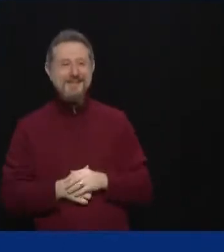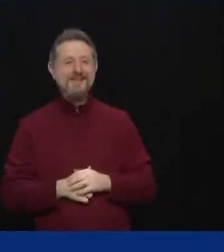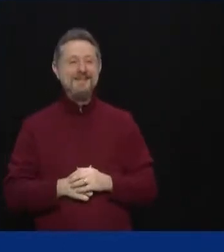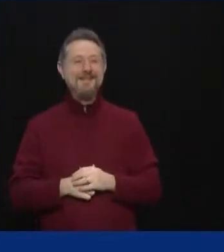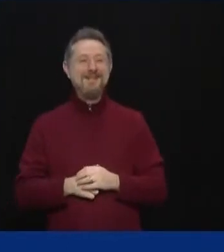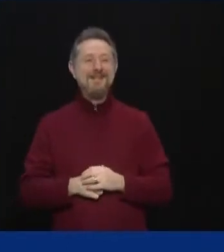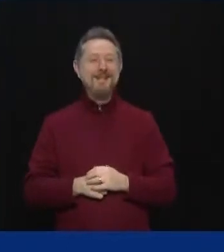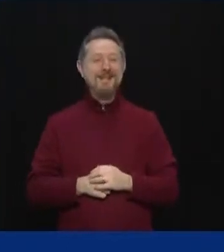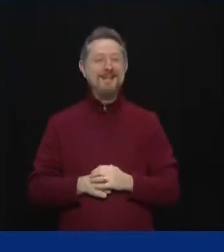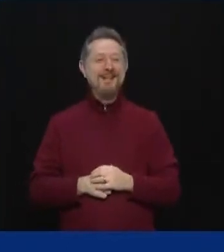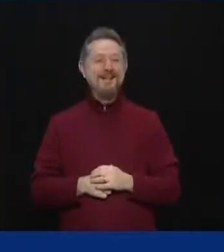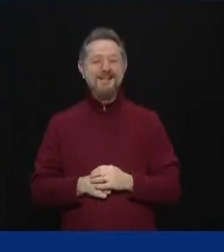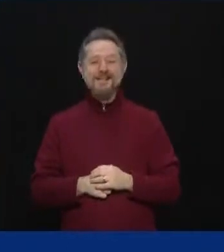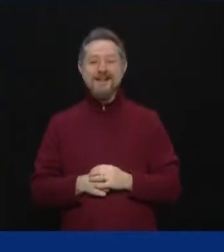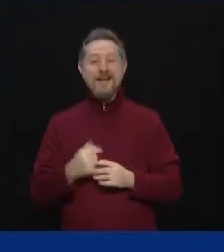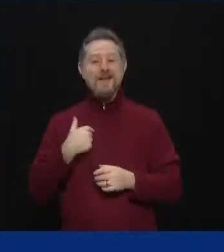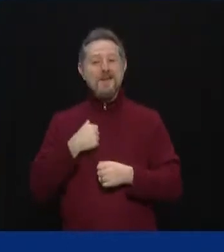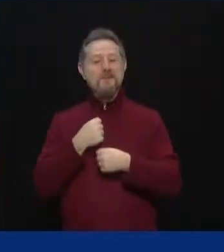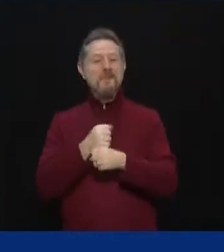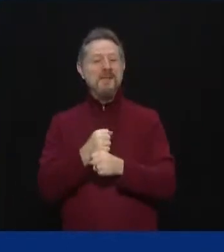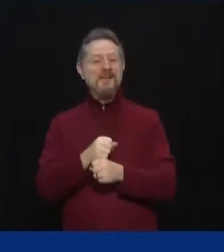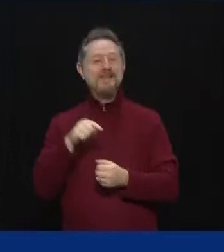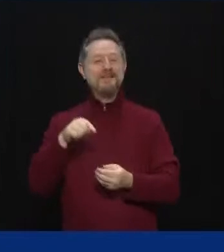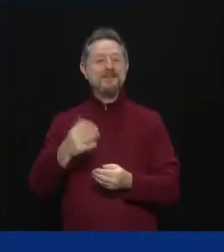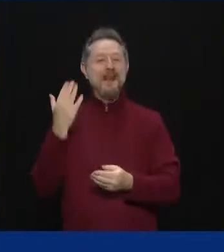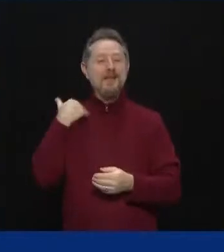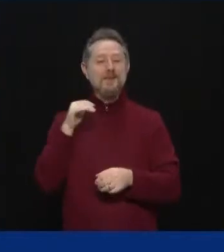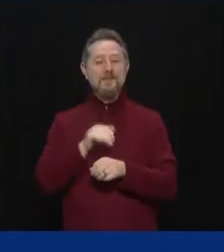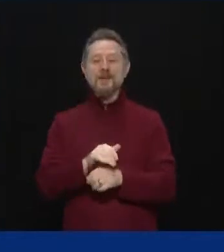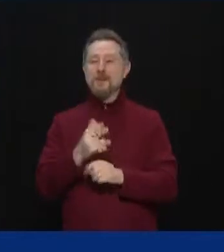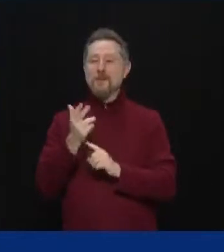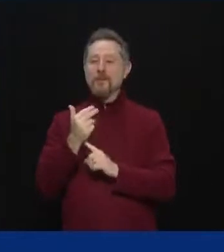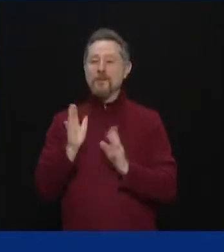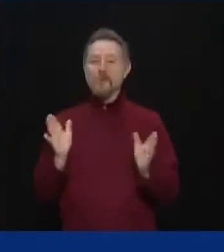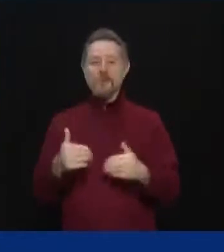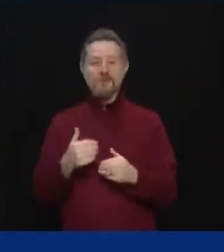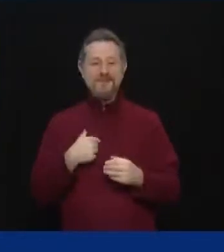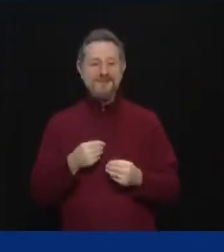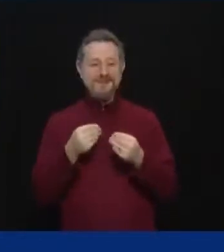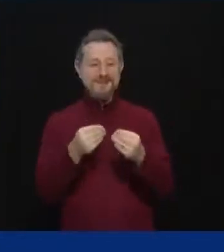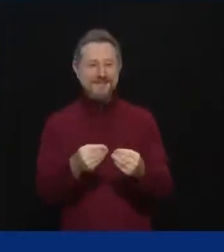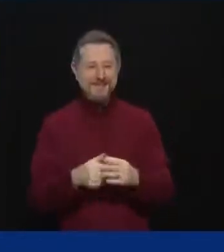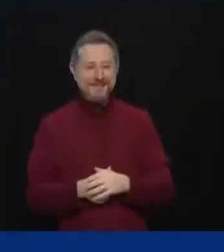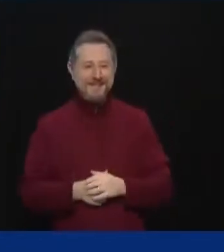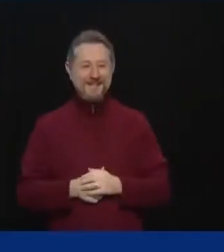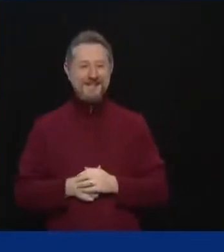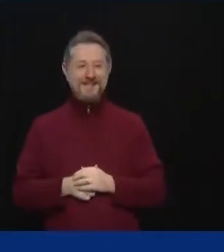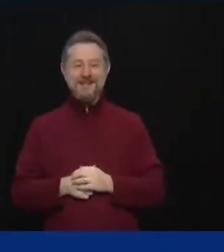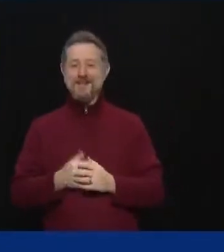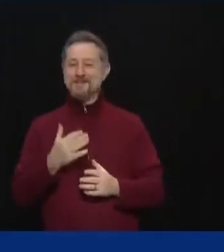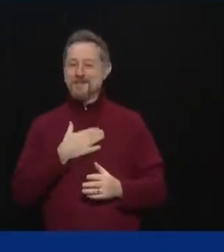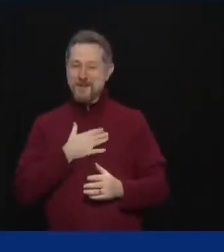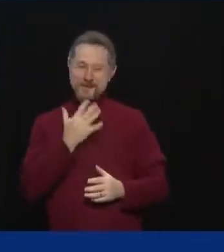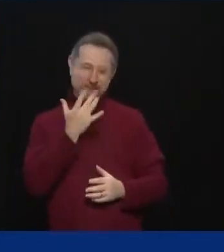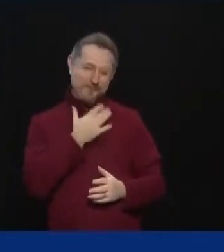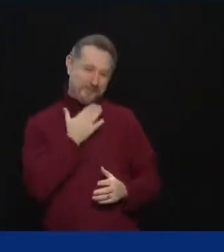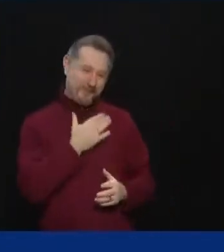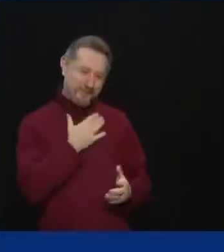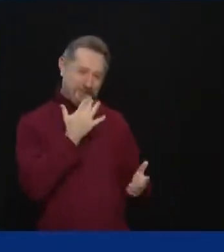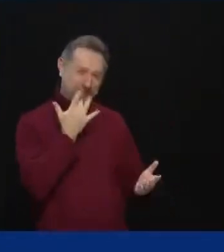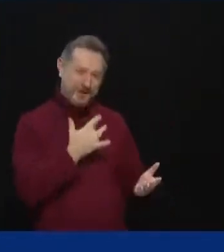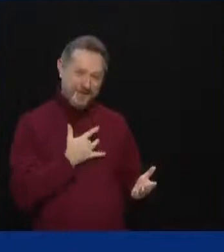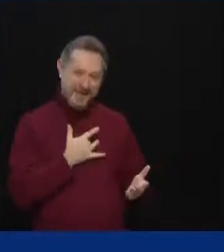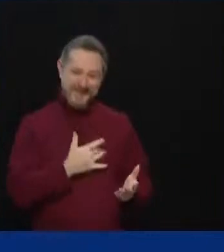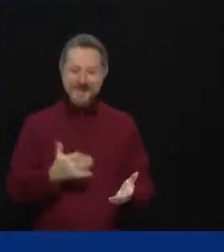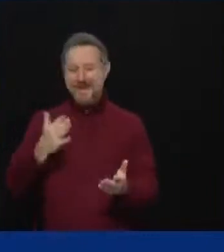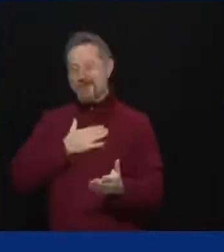I was baking this last night in my hotel room. Wow. So there you go, Lieutenant Governor Brian Benjamin. Here you go. Thank you so much,